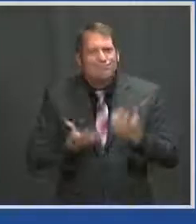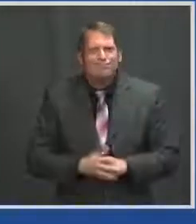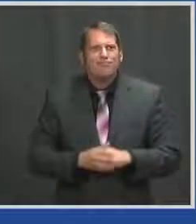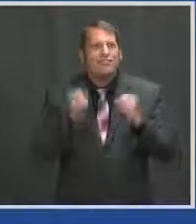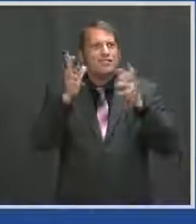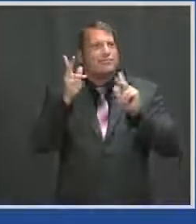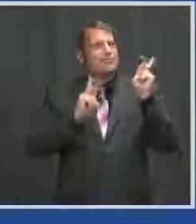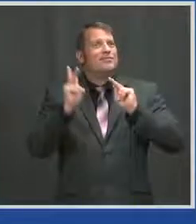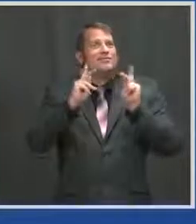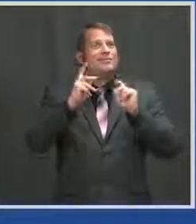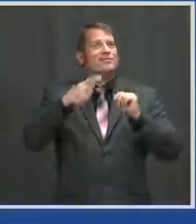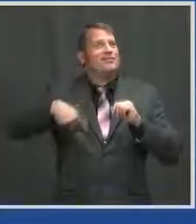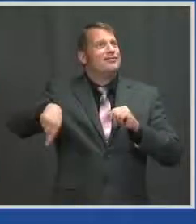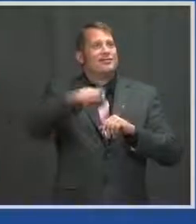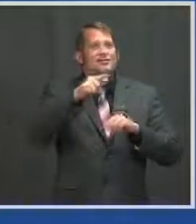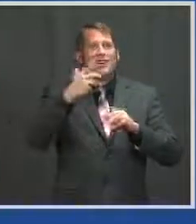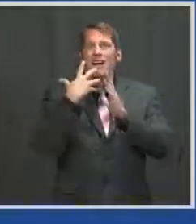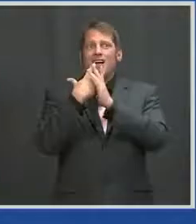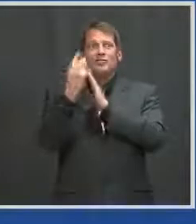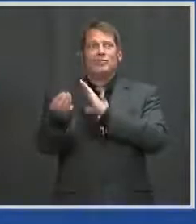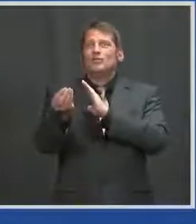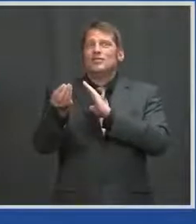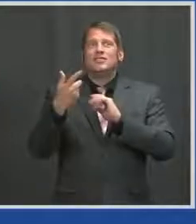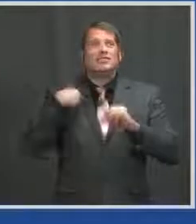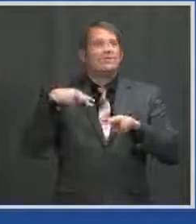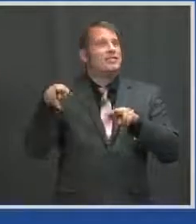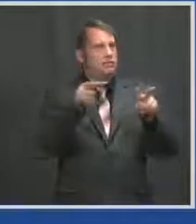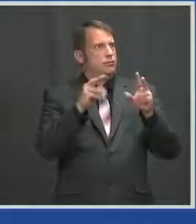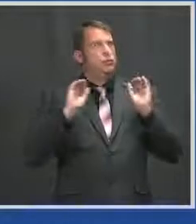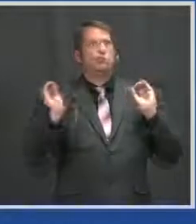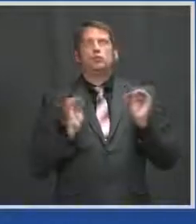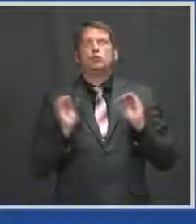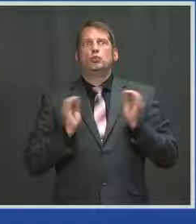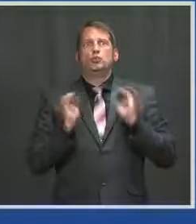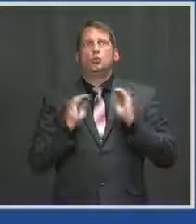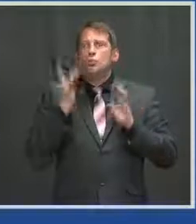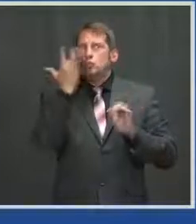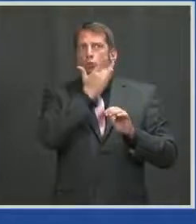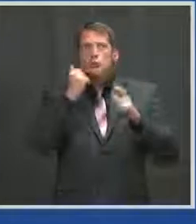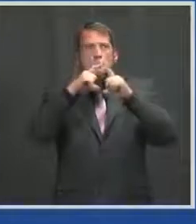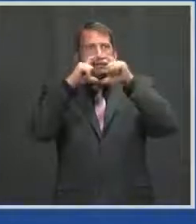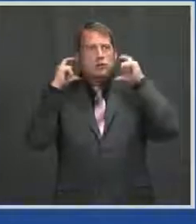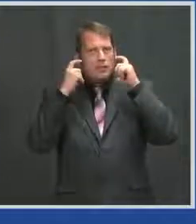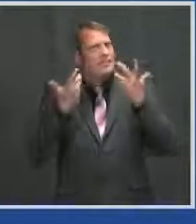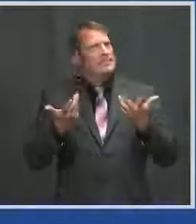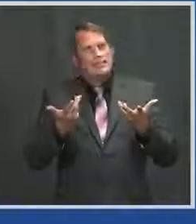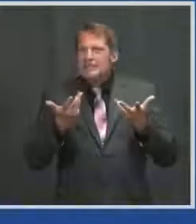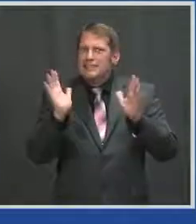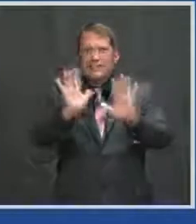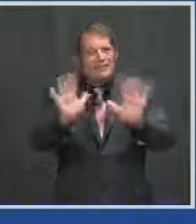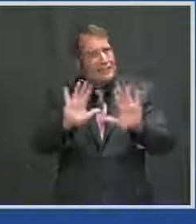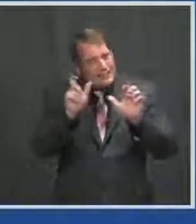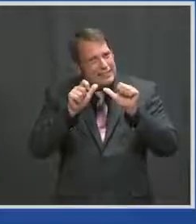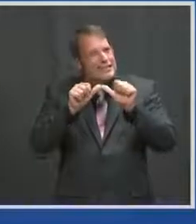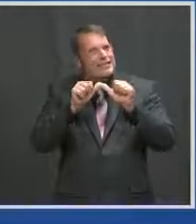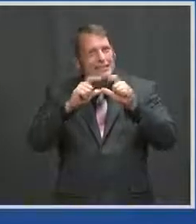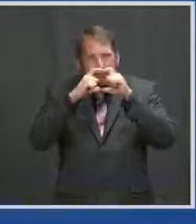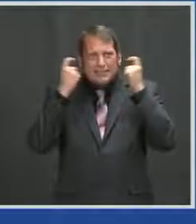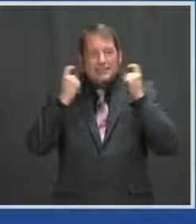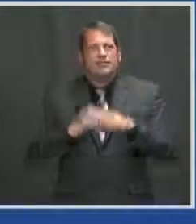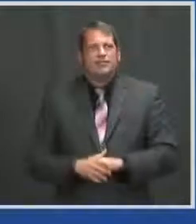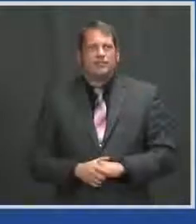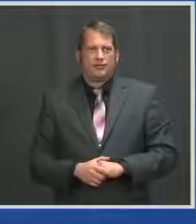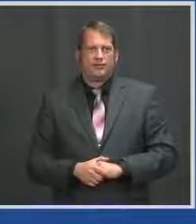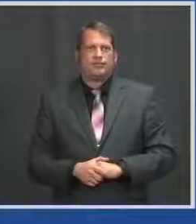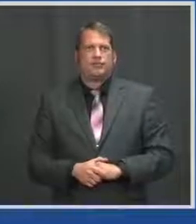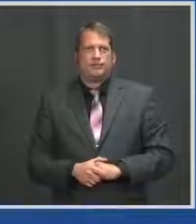podium, you notice, I forget to put my mask back on because I'm used to not wearing it outside. Mr. President, are you at all concerned about Vladimir Putin amassing